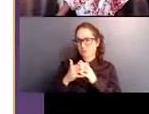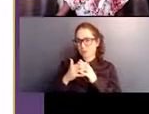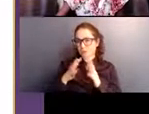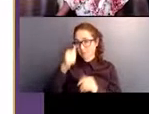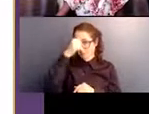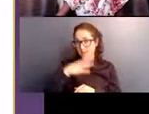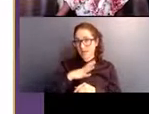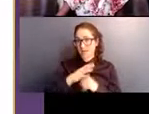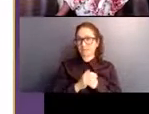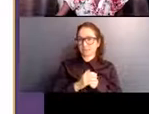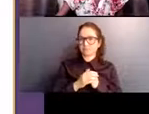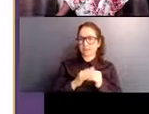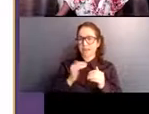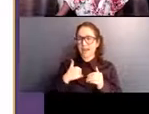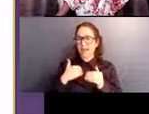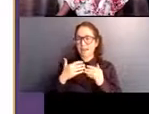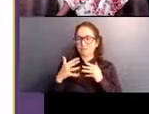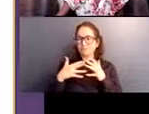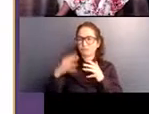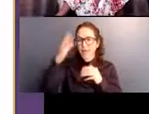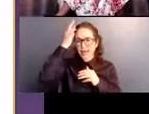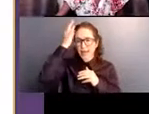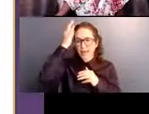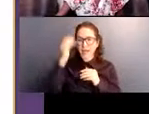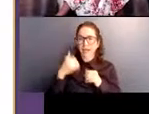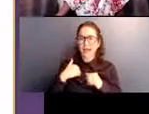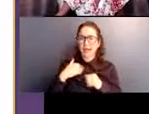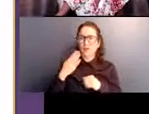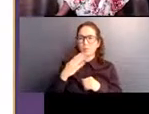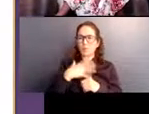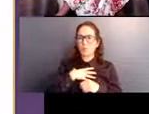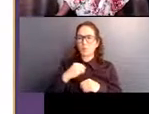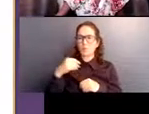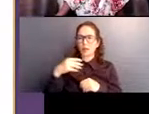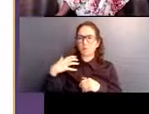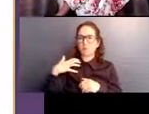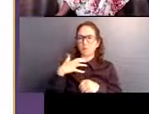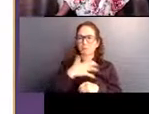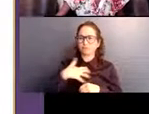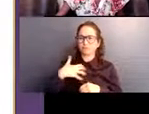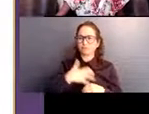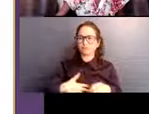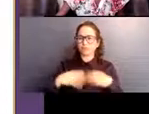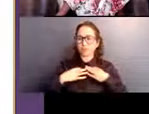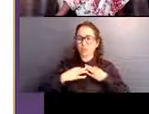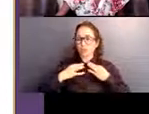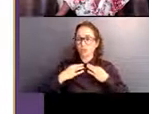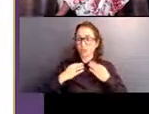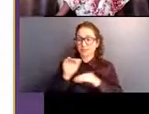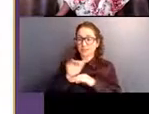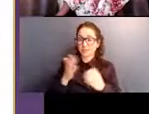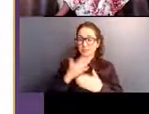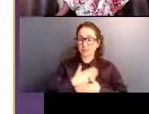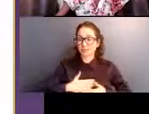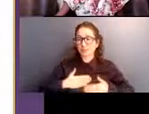have short mingled gray hair. I'm wearing a blue and white plaid shirt. And I'm here tonight to enjoy and help